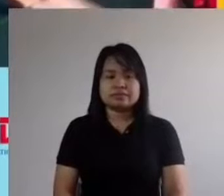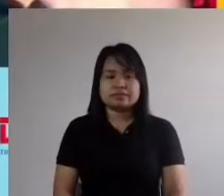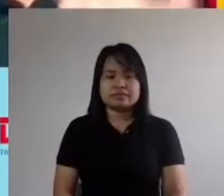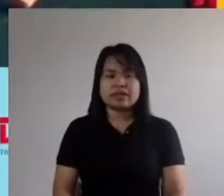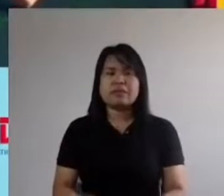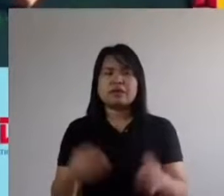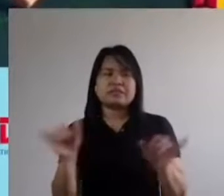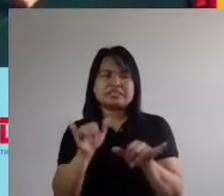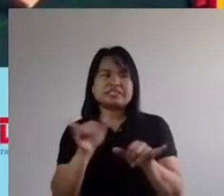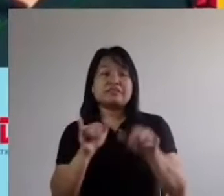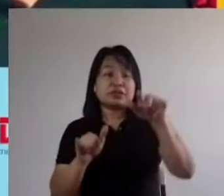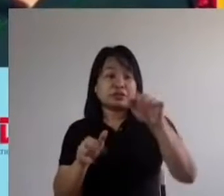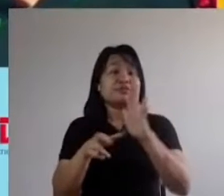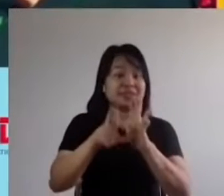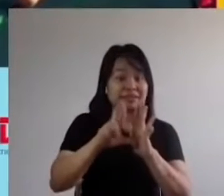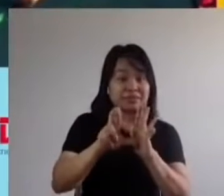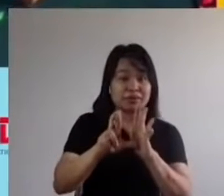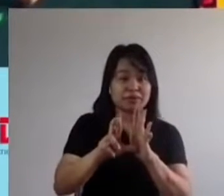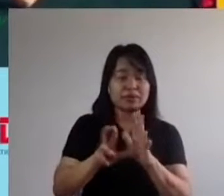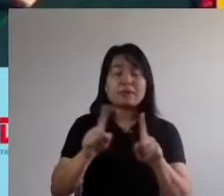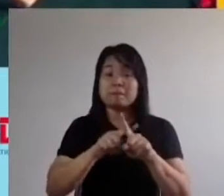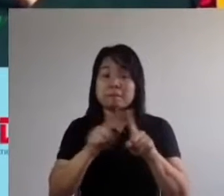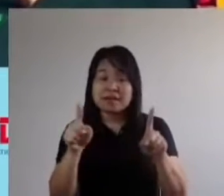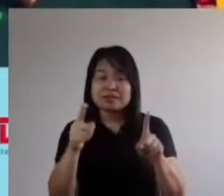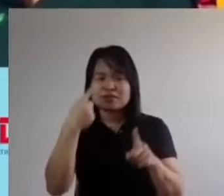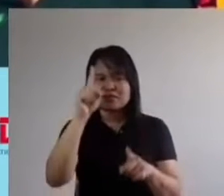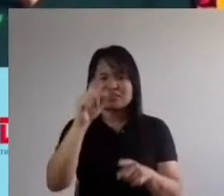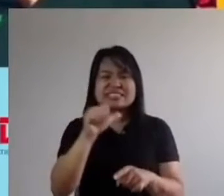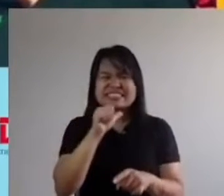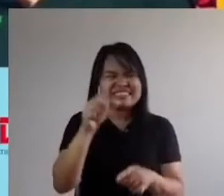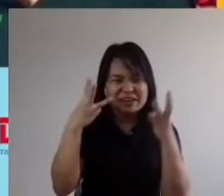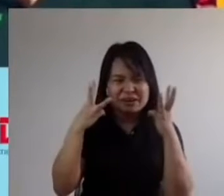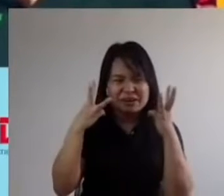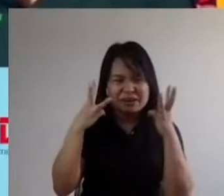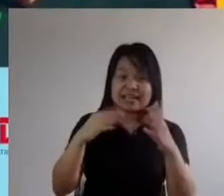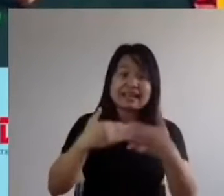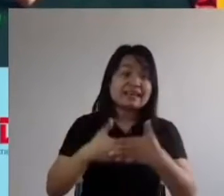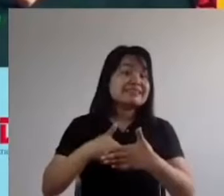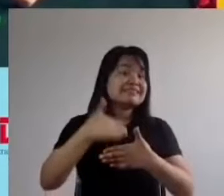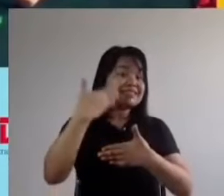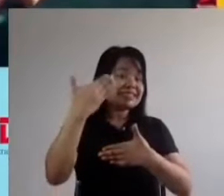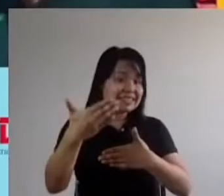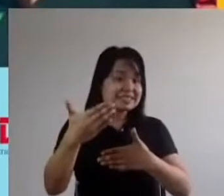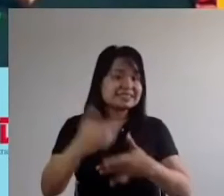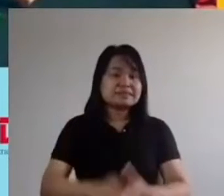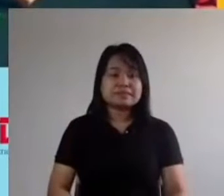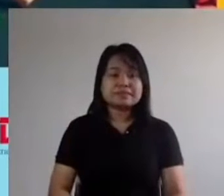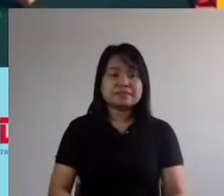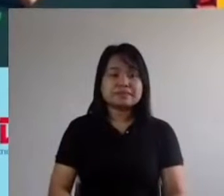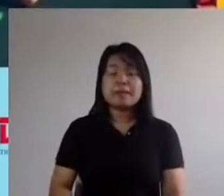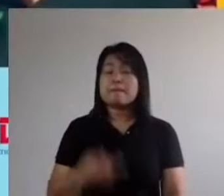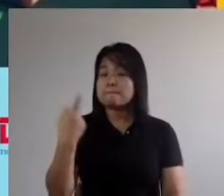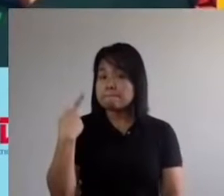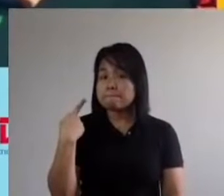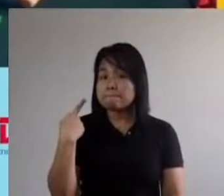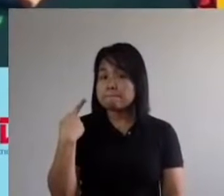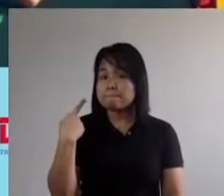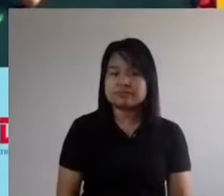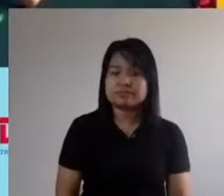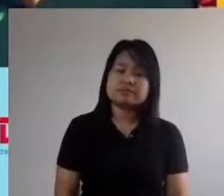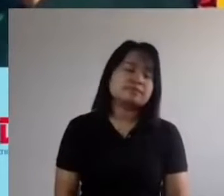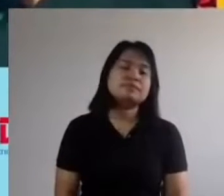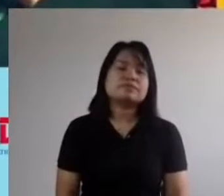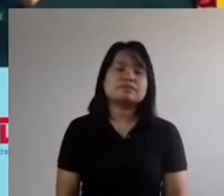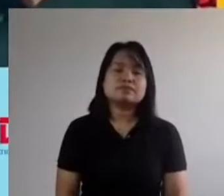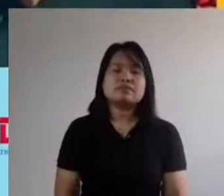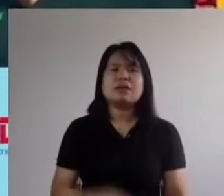who missed that episode, in the next slide, you will see there will be like 3